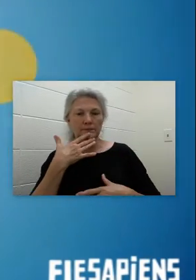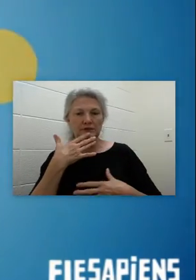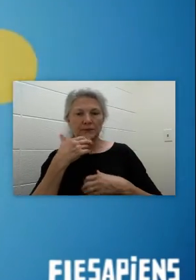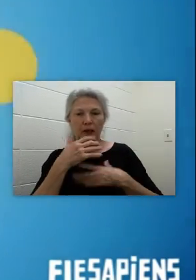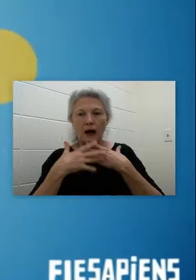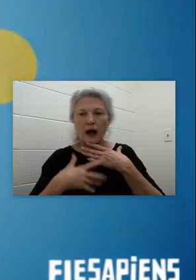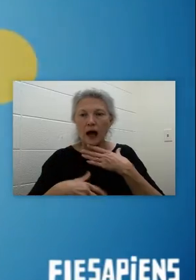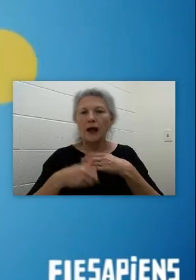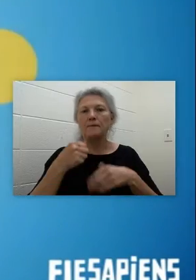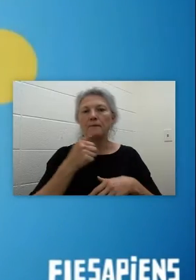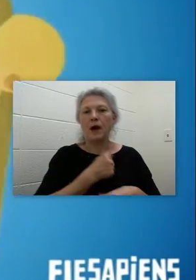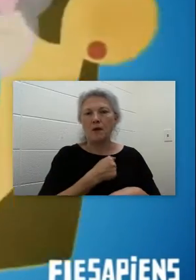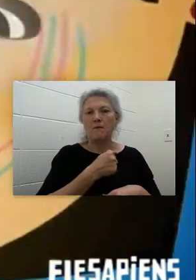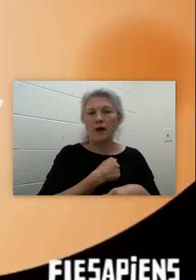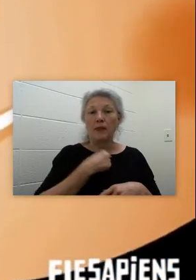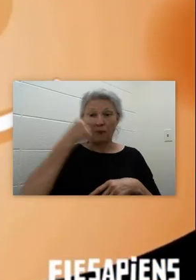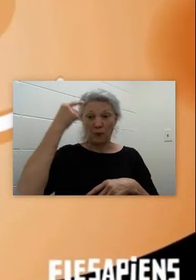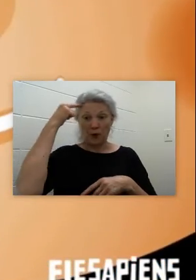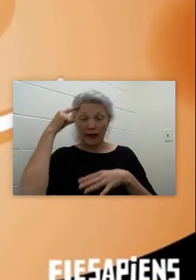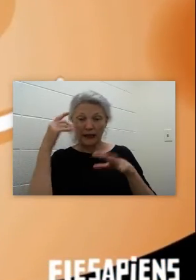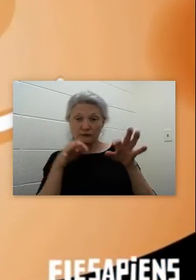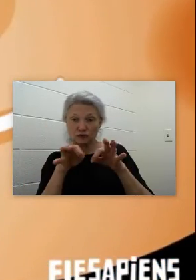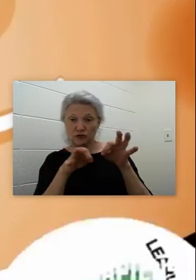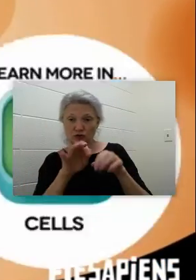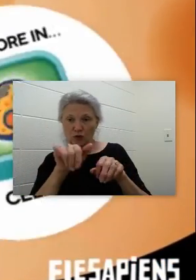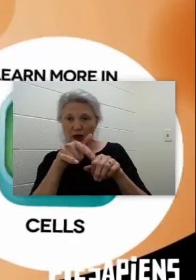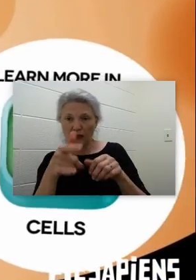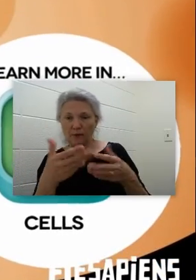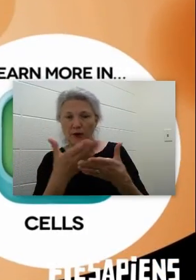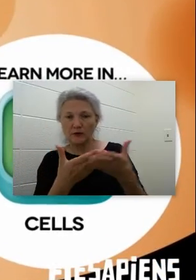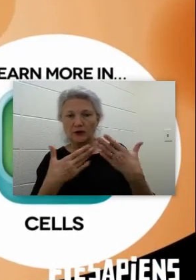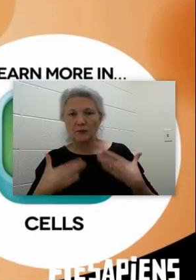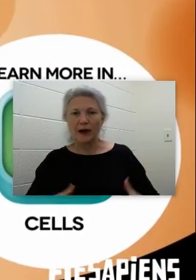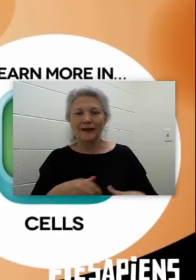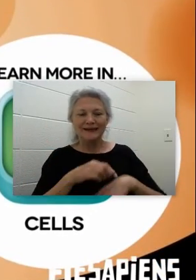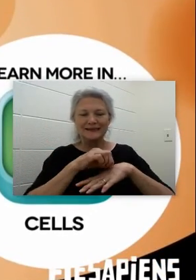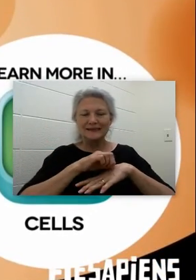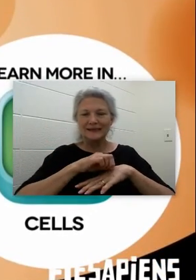to the other organs. The skin protects our body.